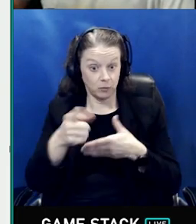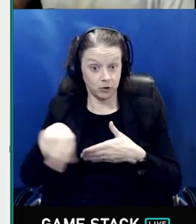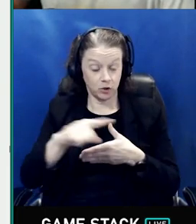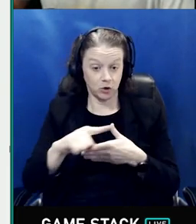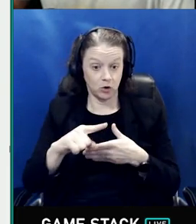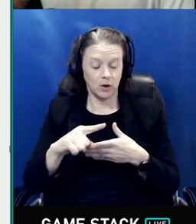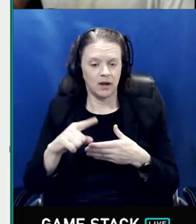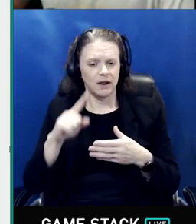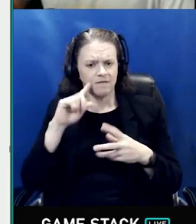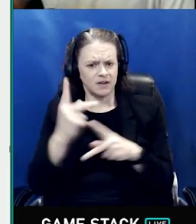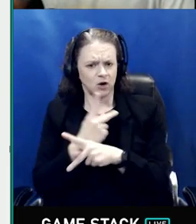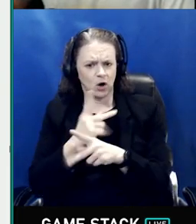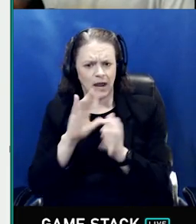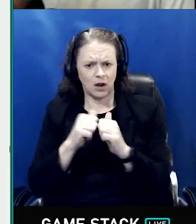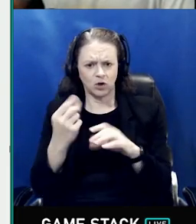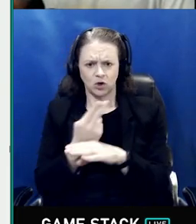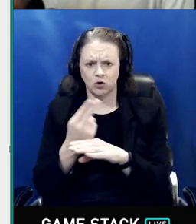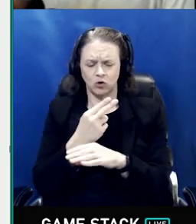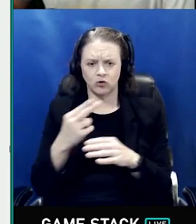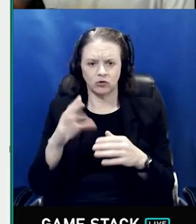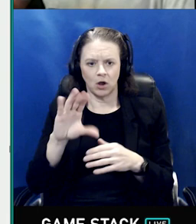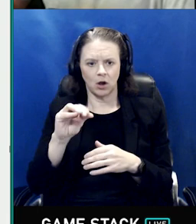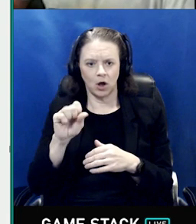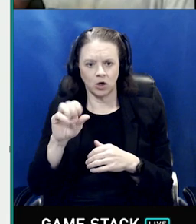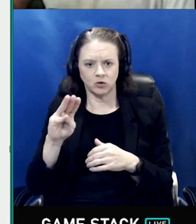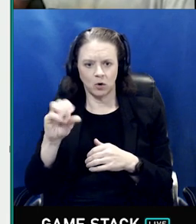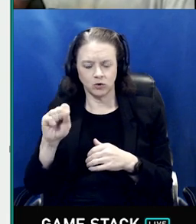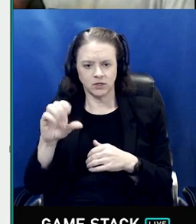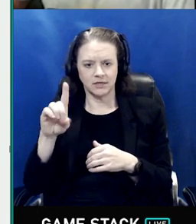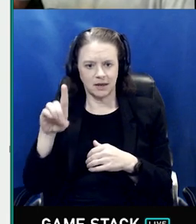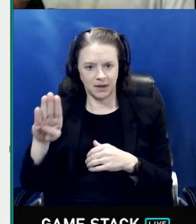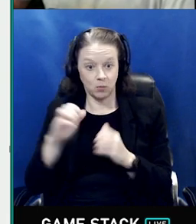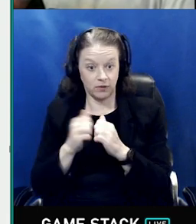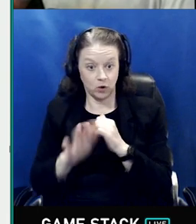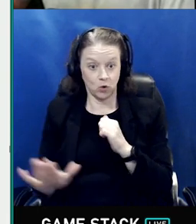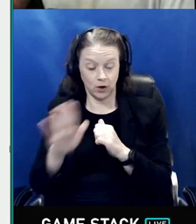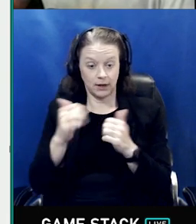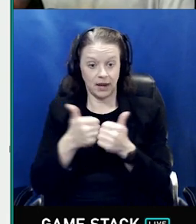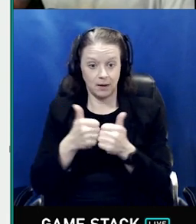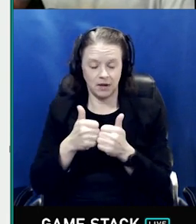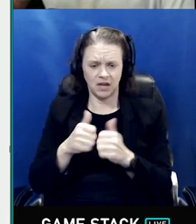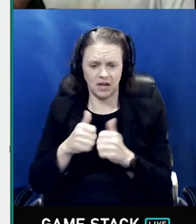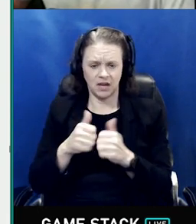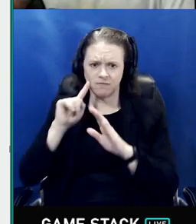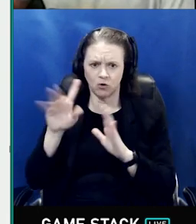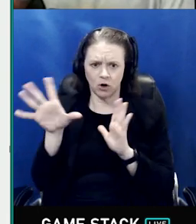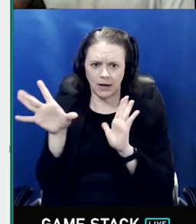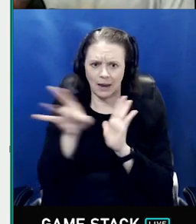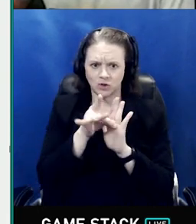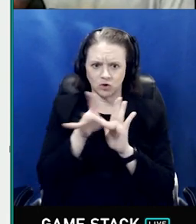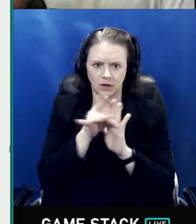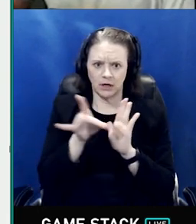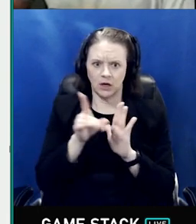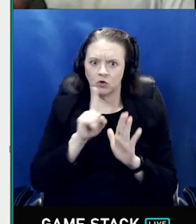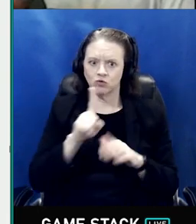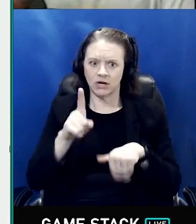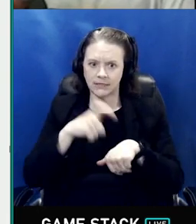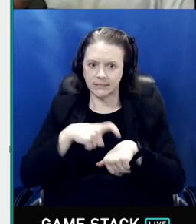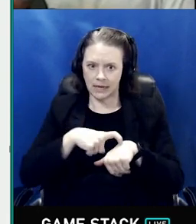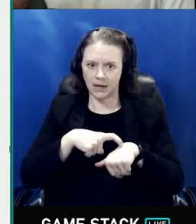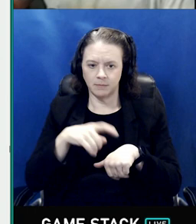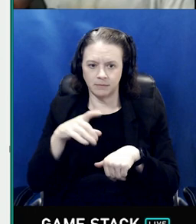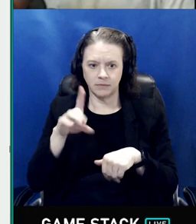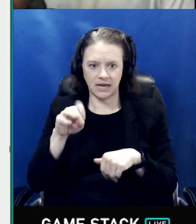game. Cosmos DB is great for capturing real-time gameplay data. Using change feed, developers can easily